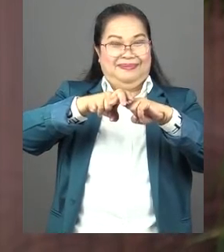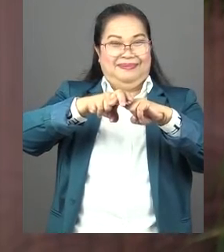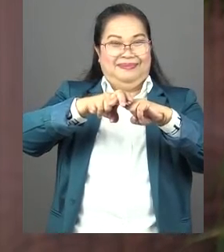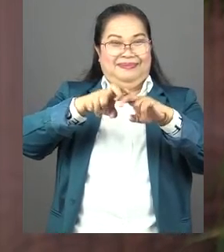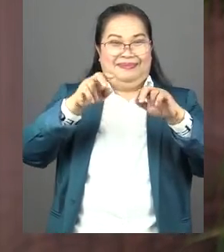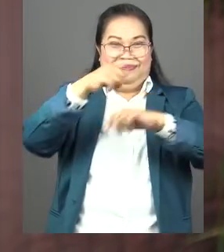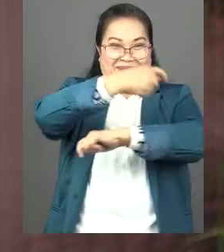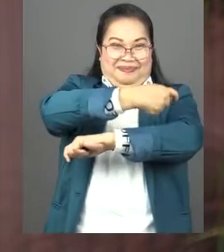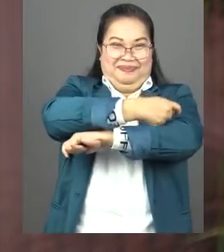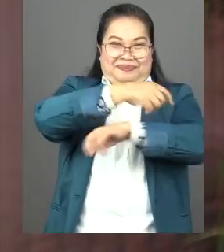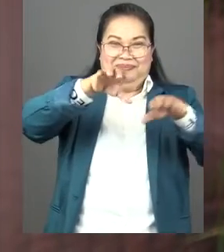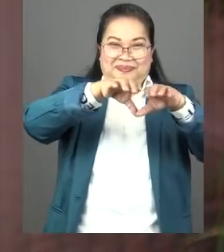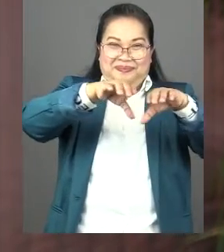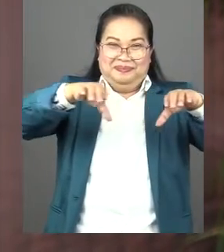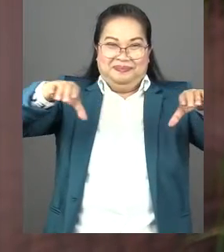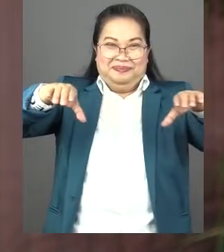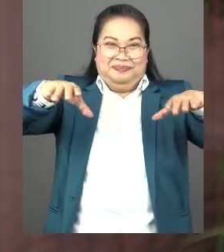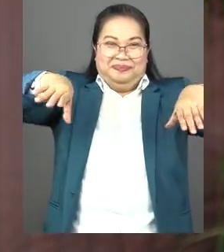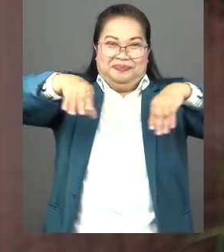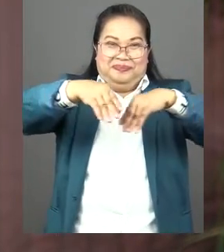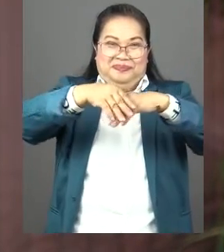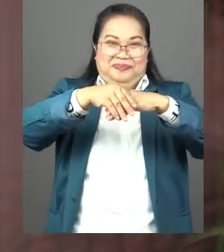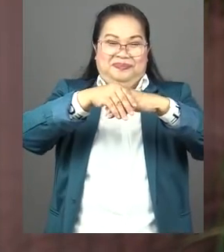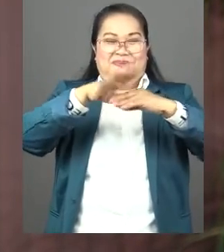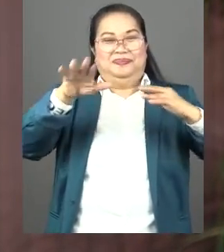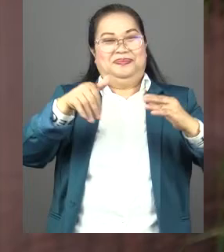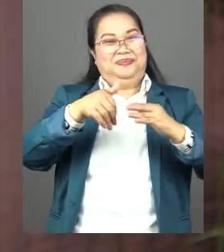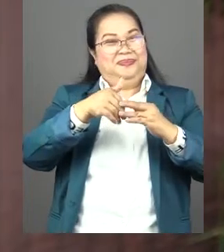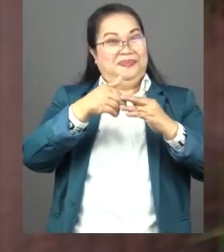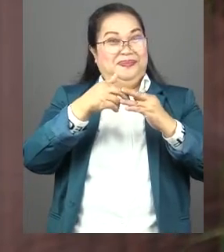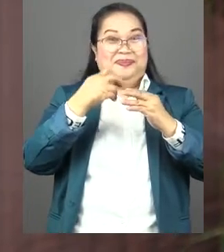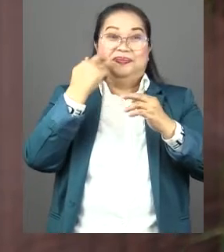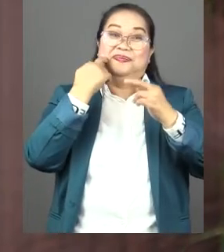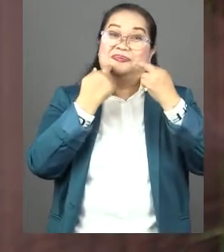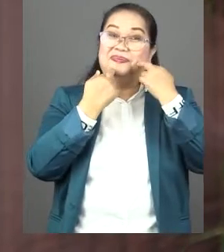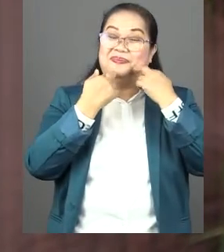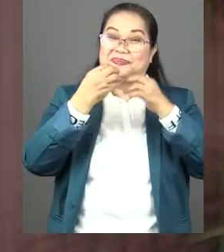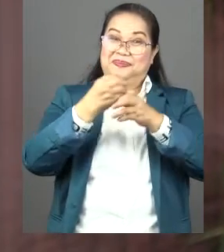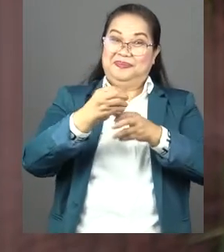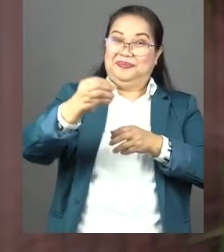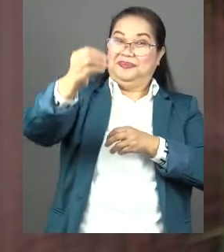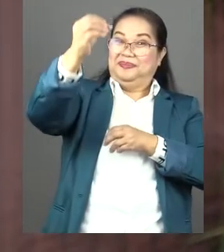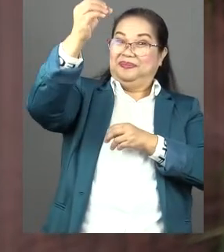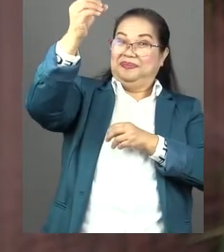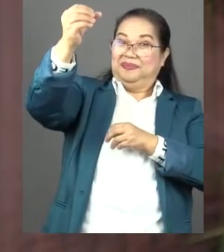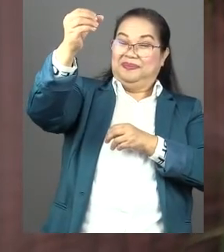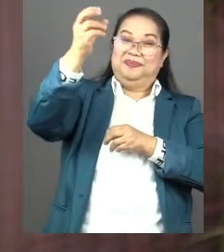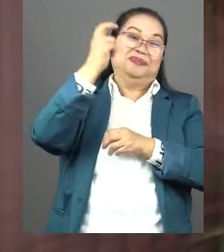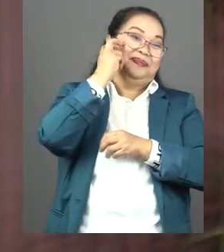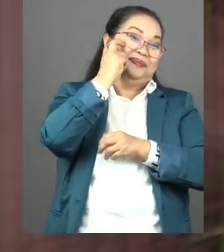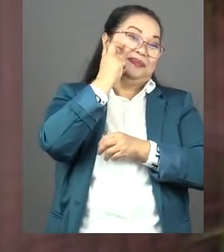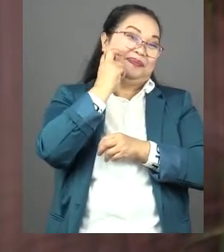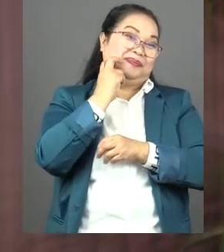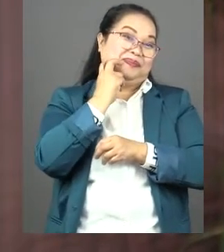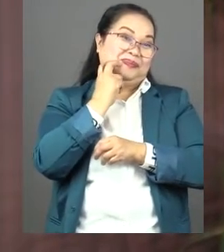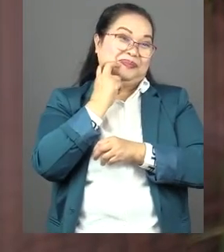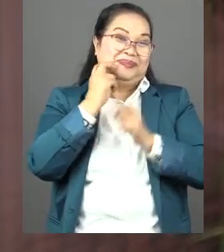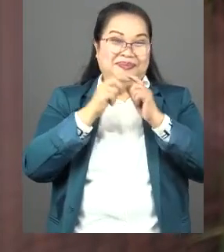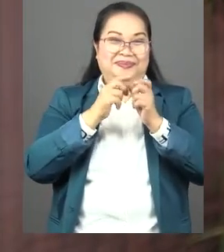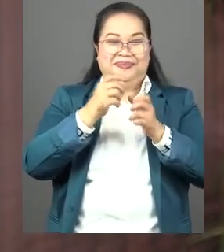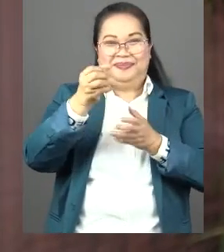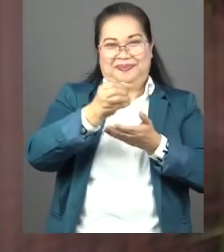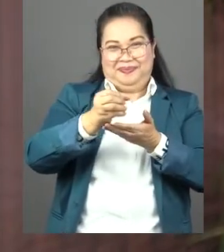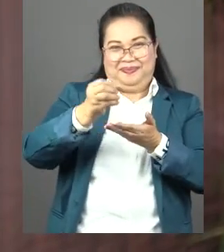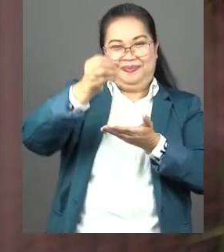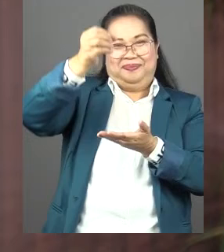the table, and then, of course, every reception will have a toast of wine. And it's a strong possibility some of you